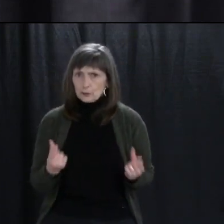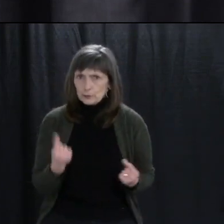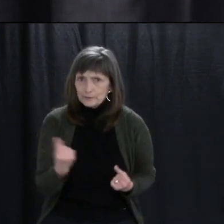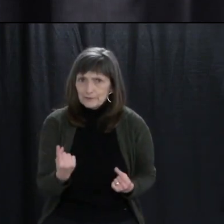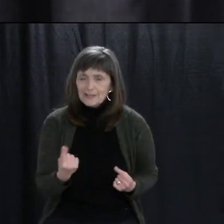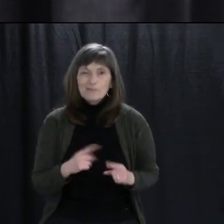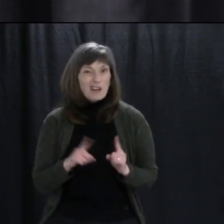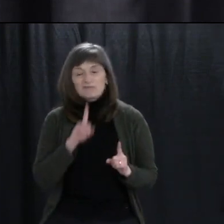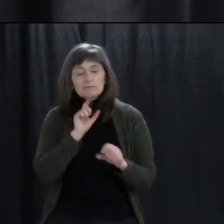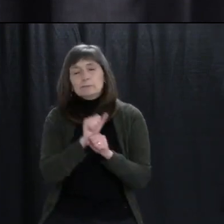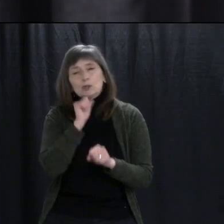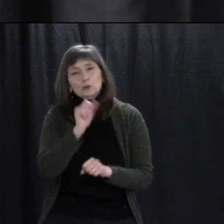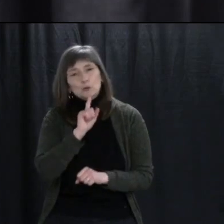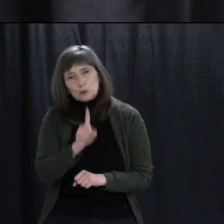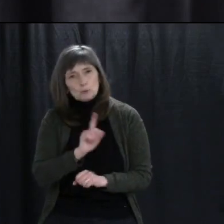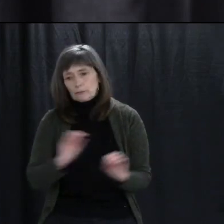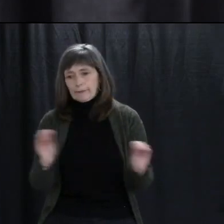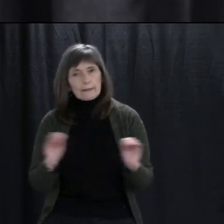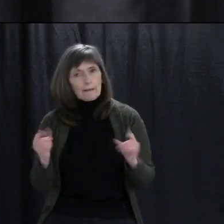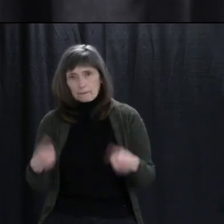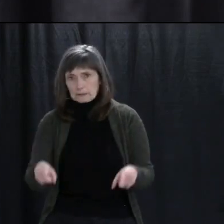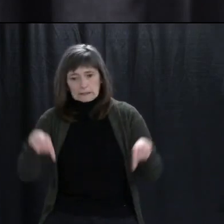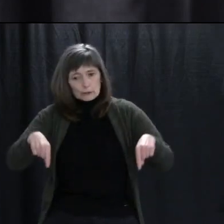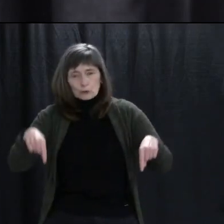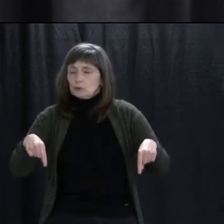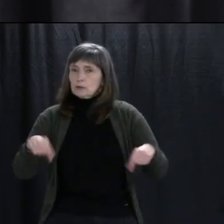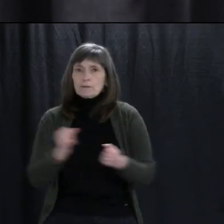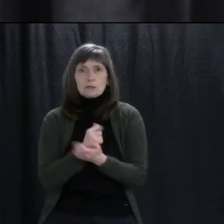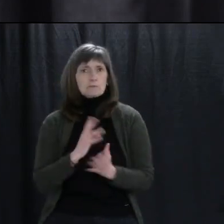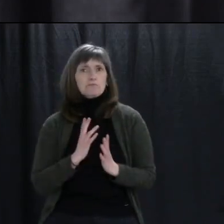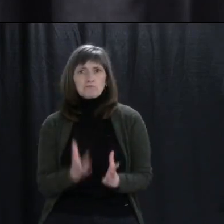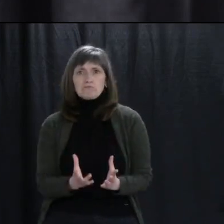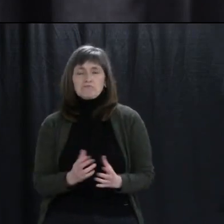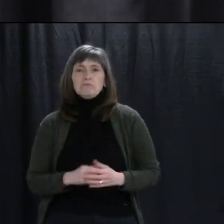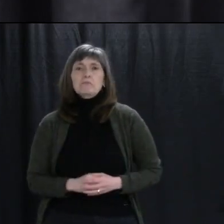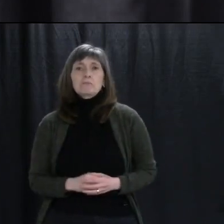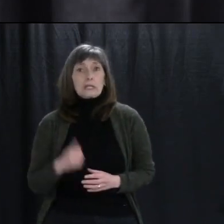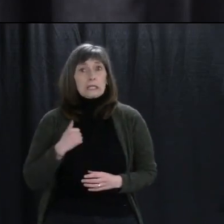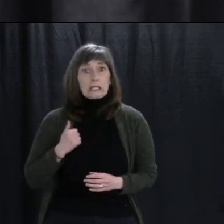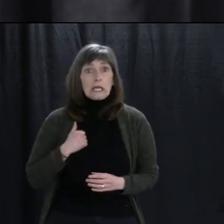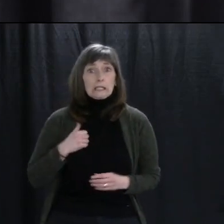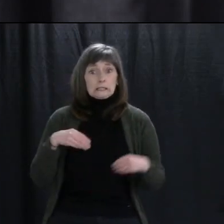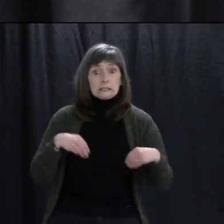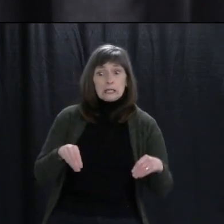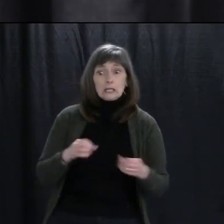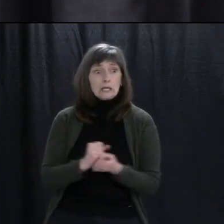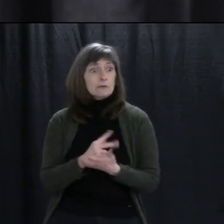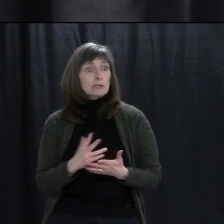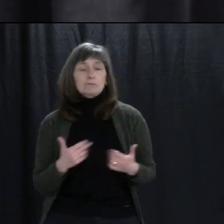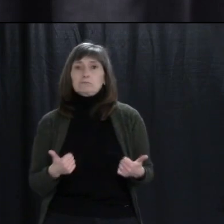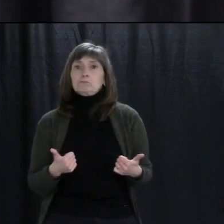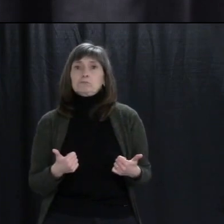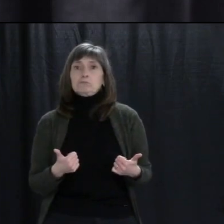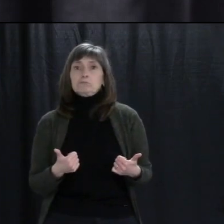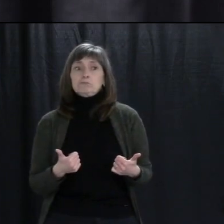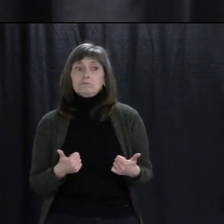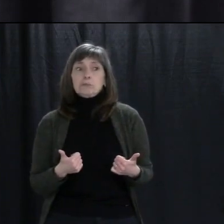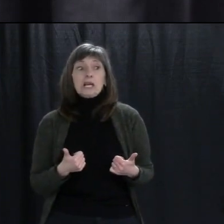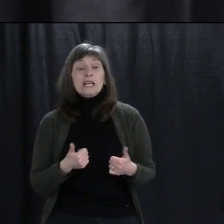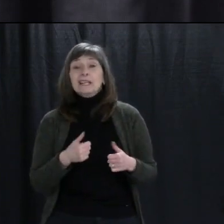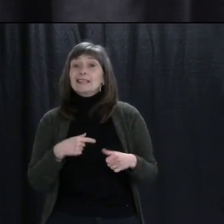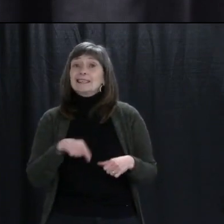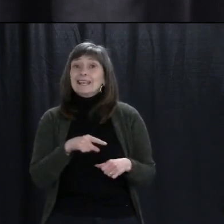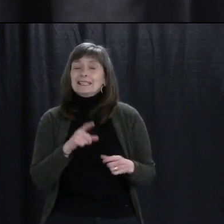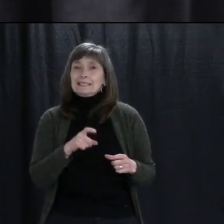The uncertainty of our wholesalers and the Canadian market is, in actual fact, either getting raw material